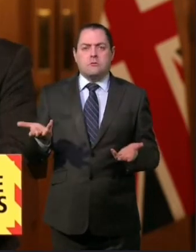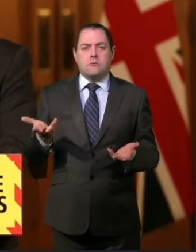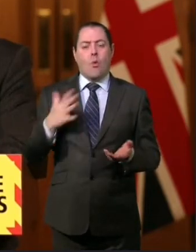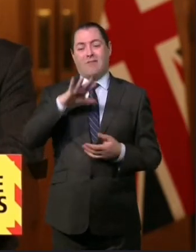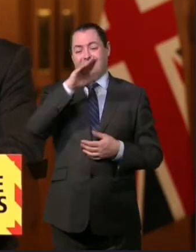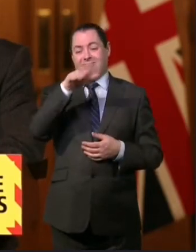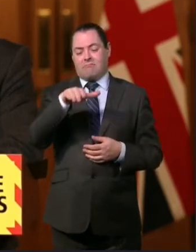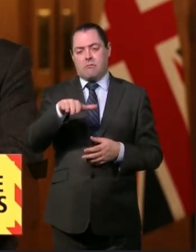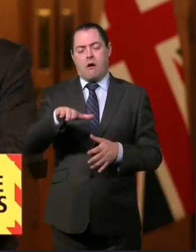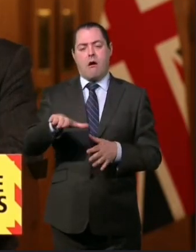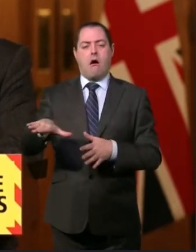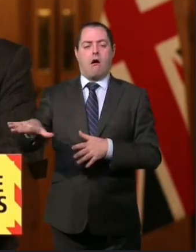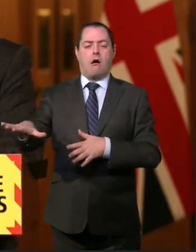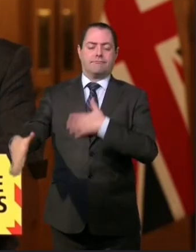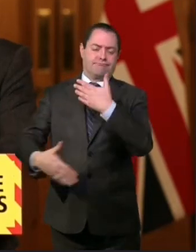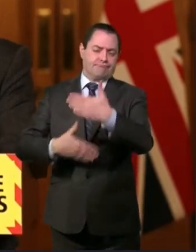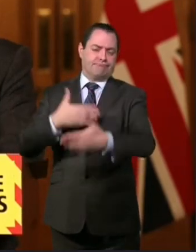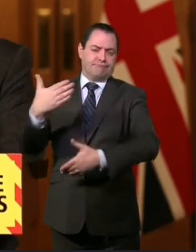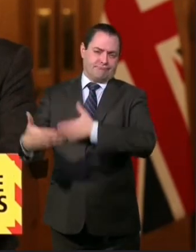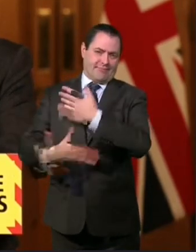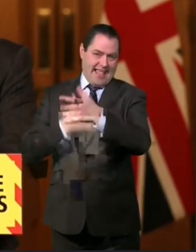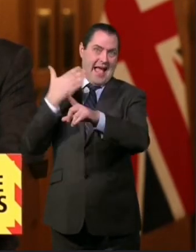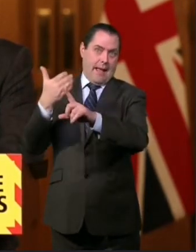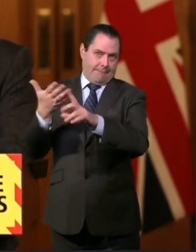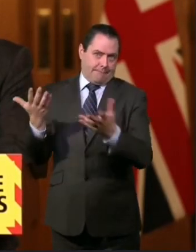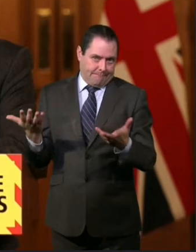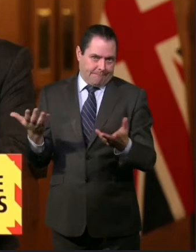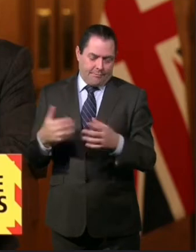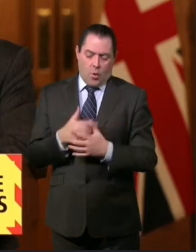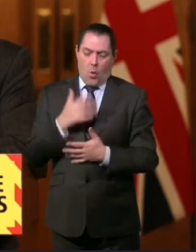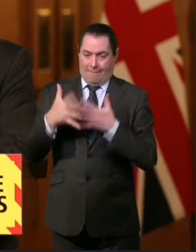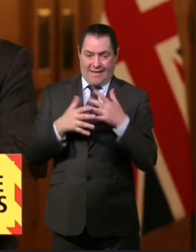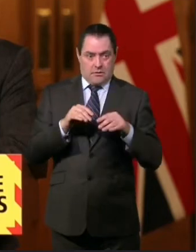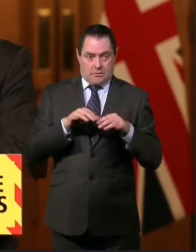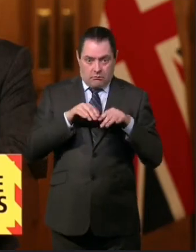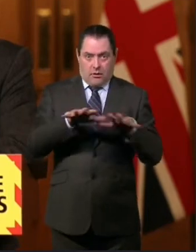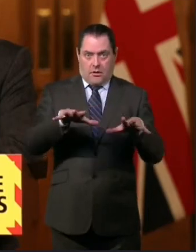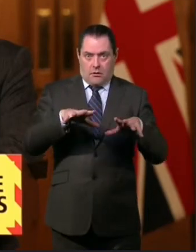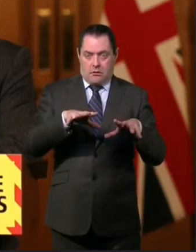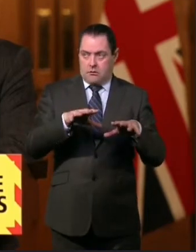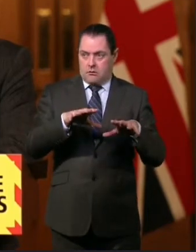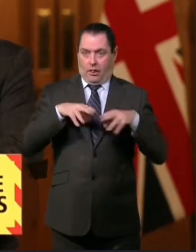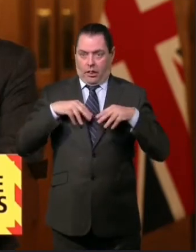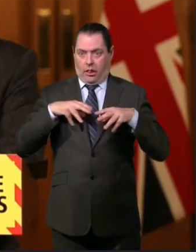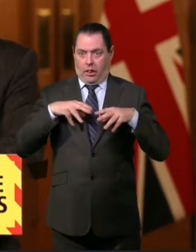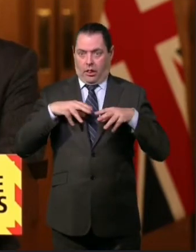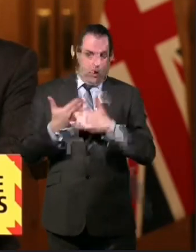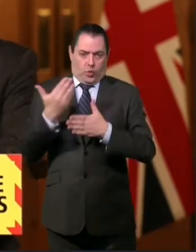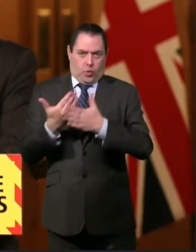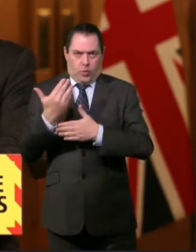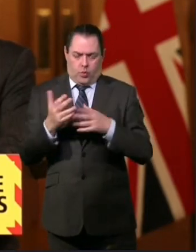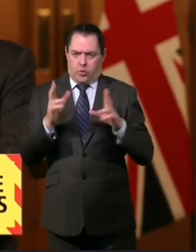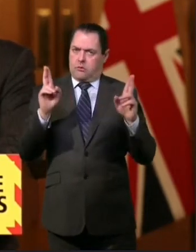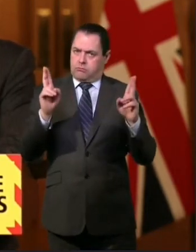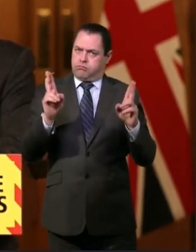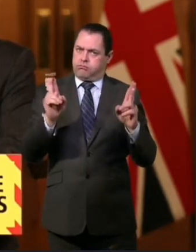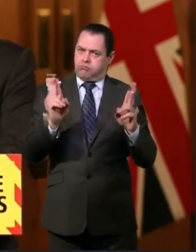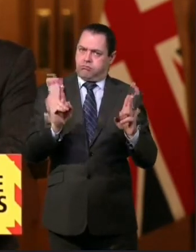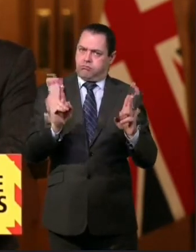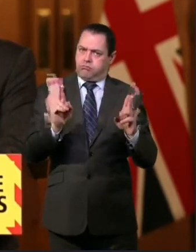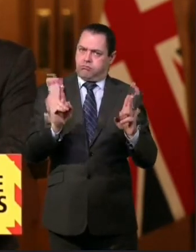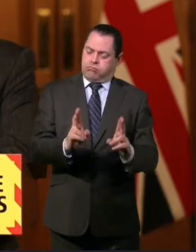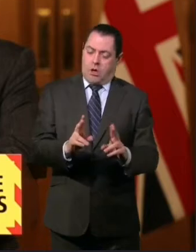of infection down as well. It's not just a question of rolling out the vaccine fast as that is, you